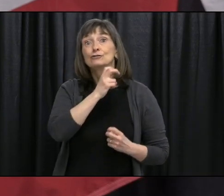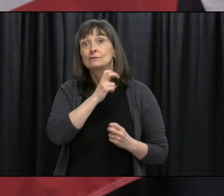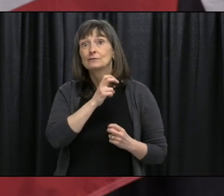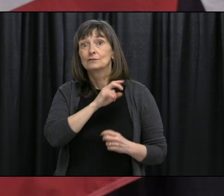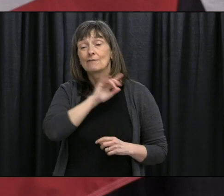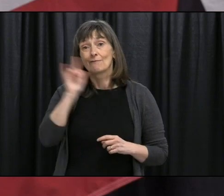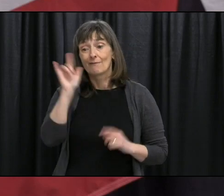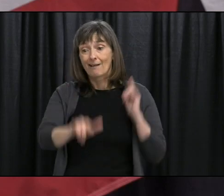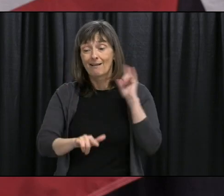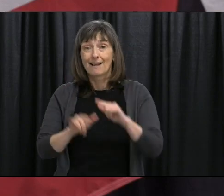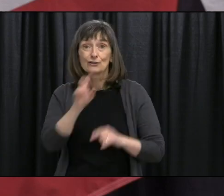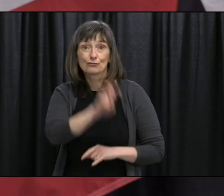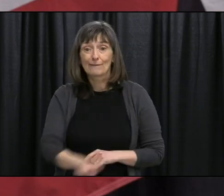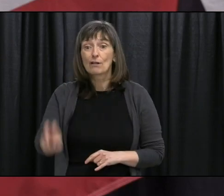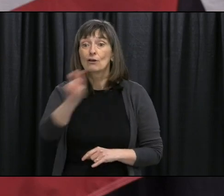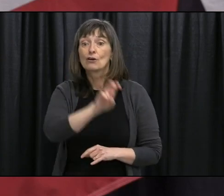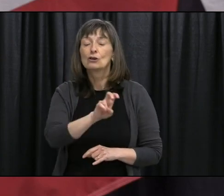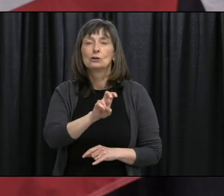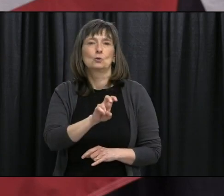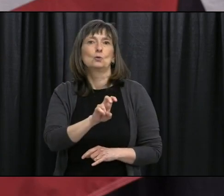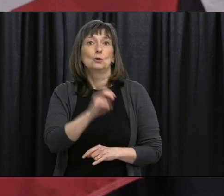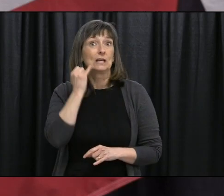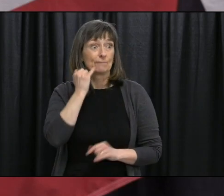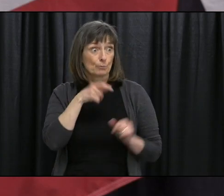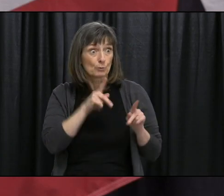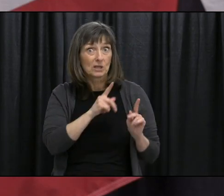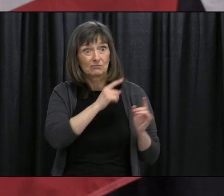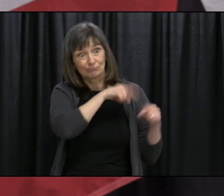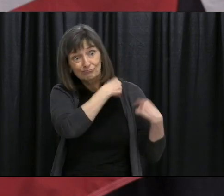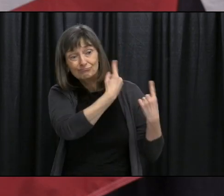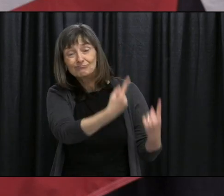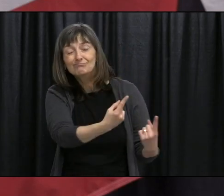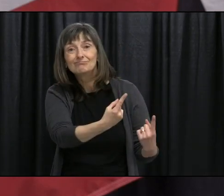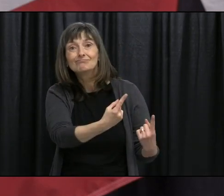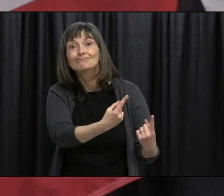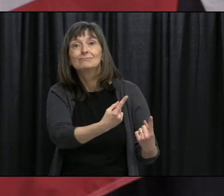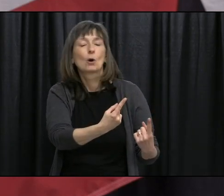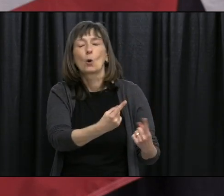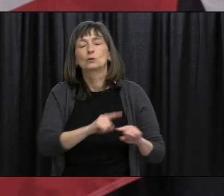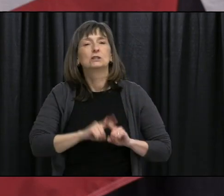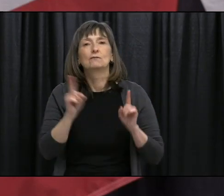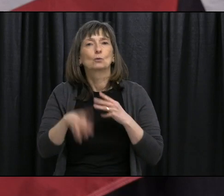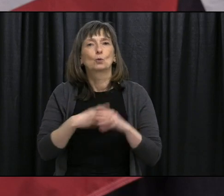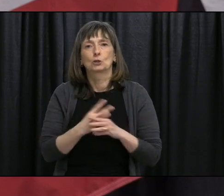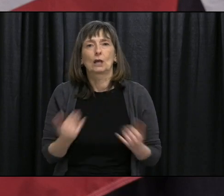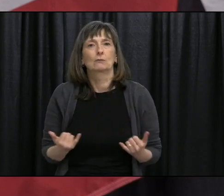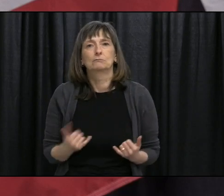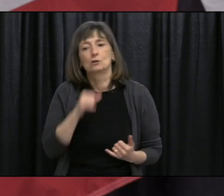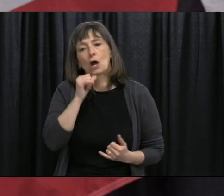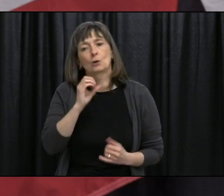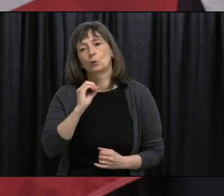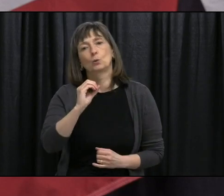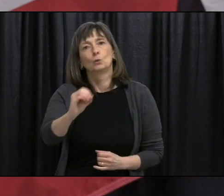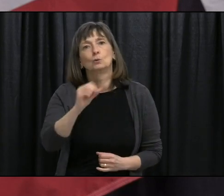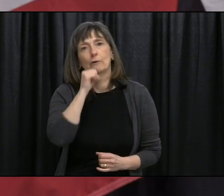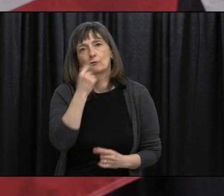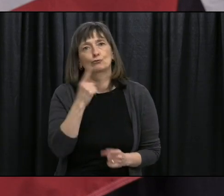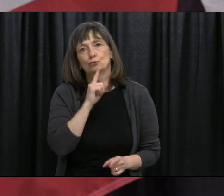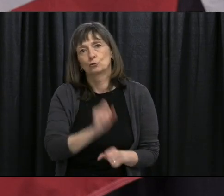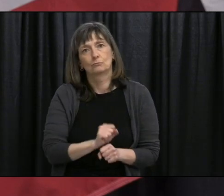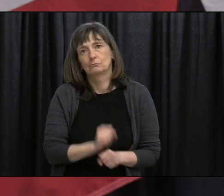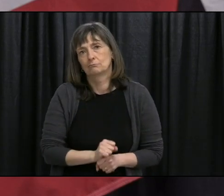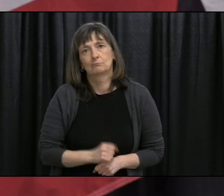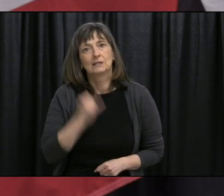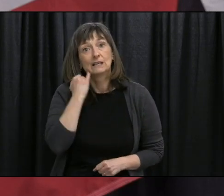that things could be very different today in Newfoundland and Labrador, and we do not want to expose our residents to the spread of virus back into